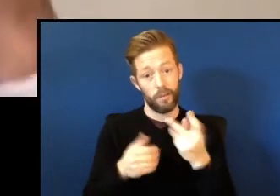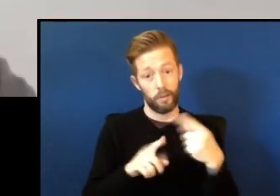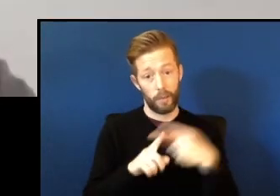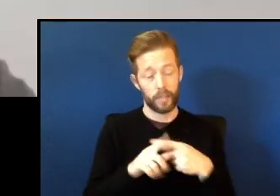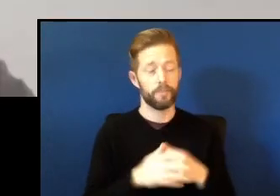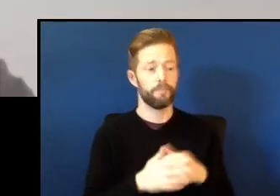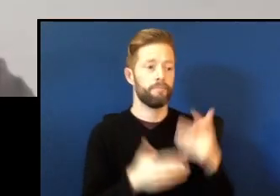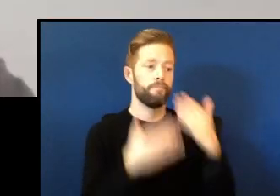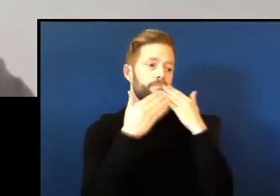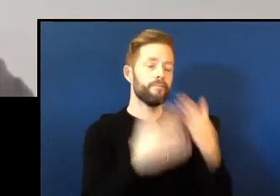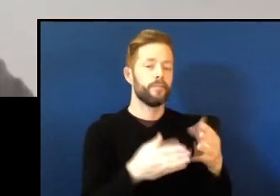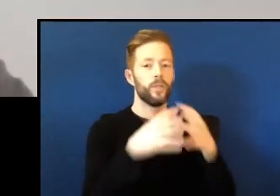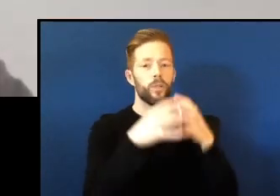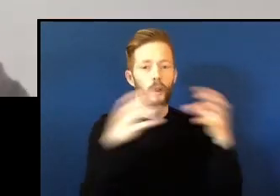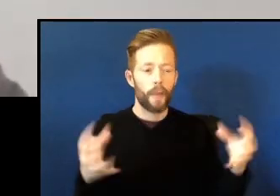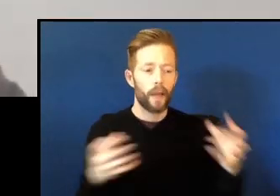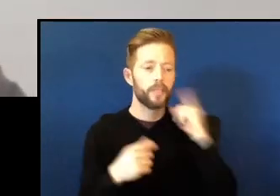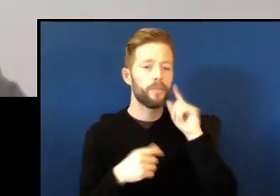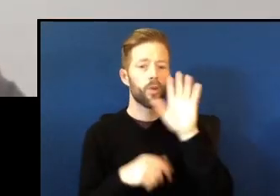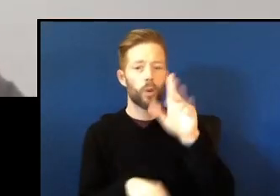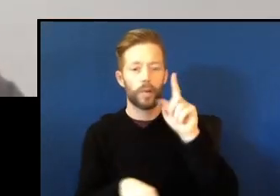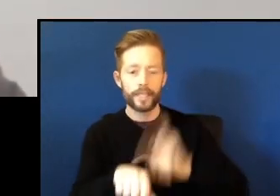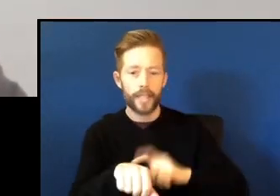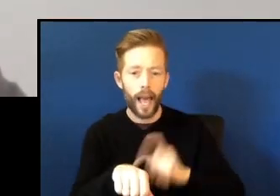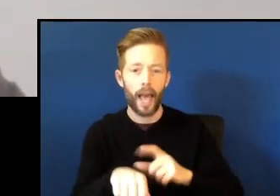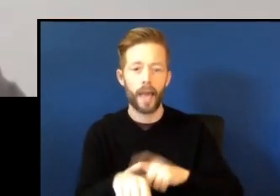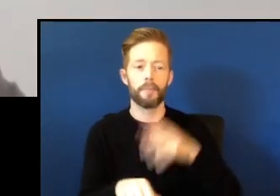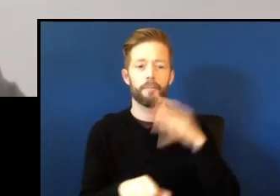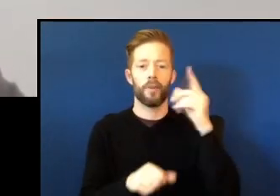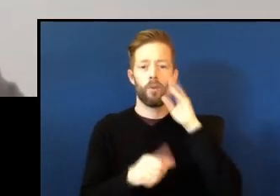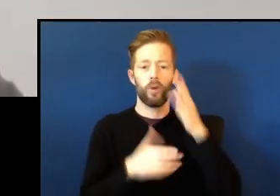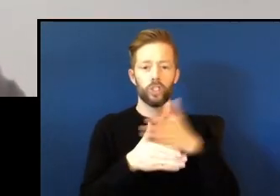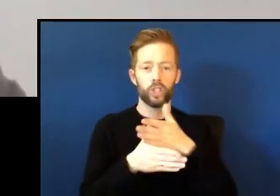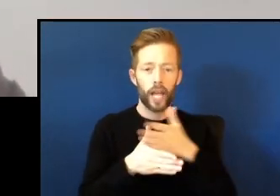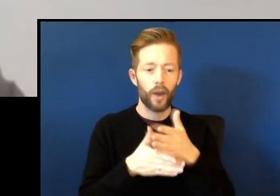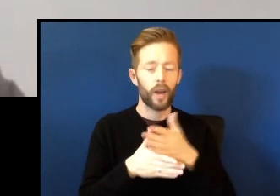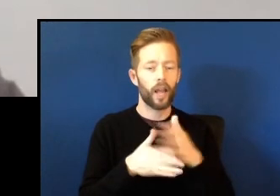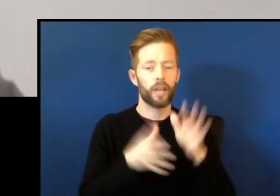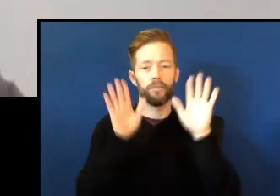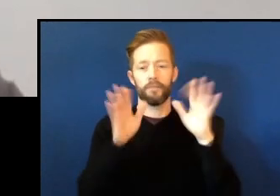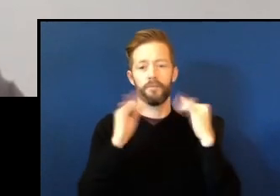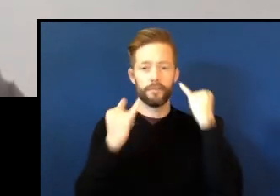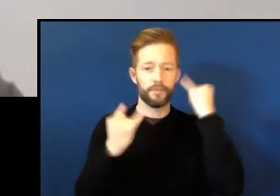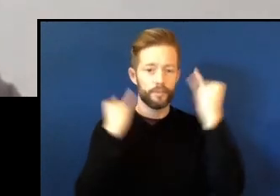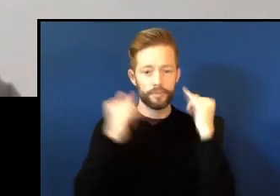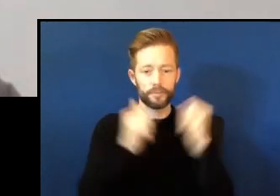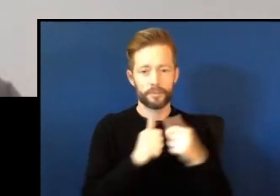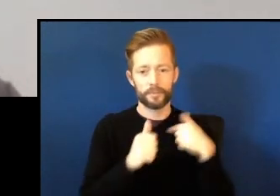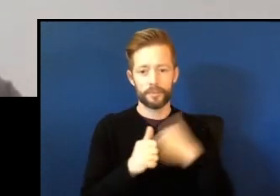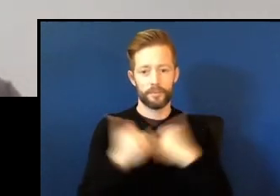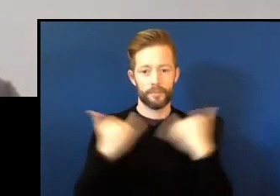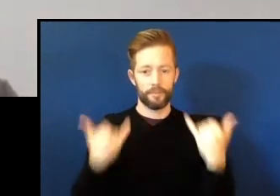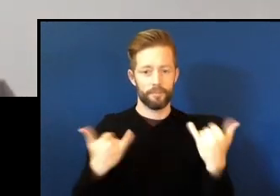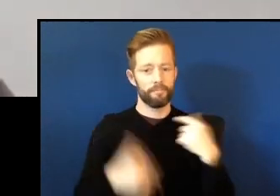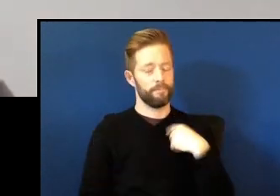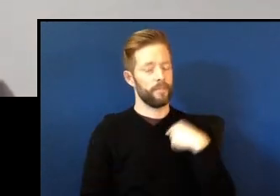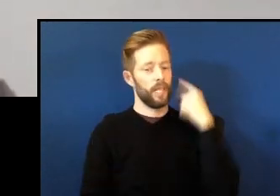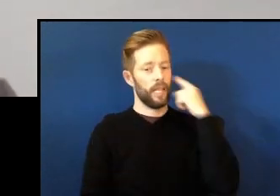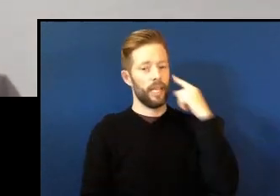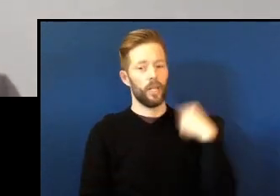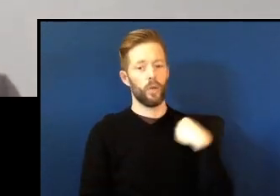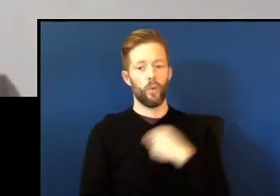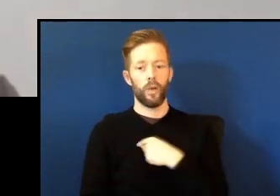months. Thank you so much, Eucaster, for your time and for sharing all these wonderful ideas with us today. I think, we